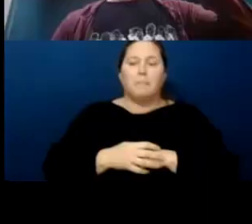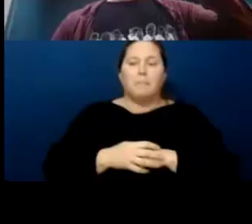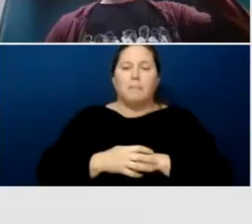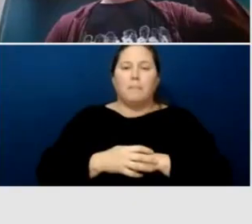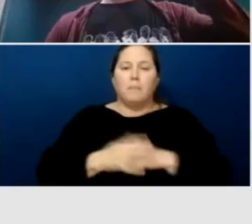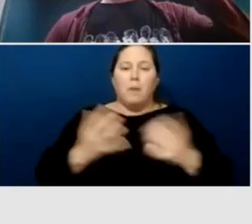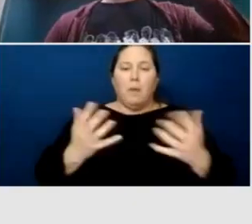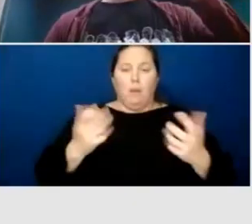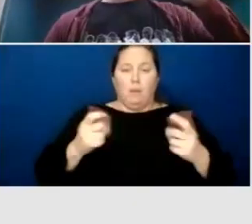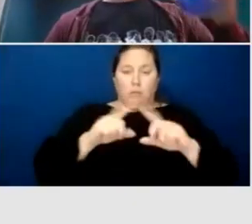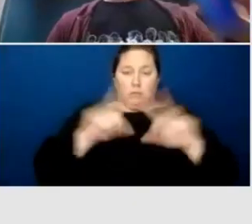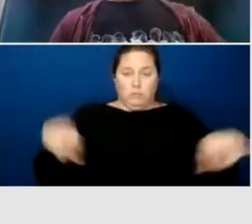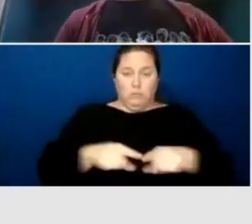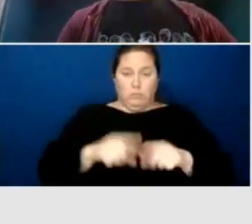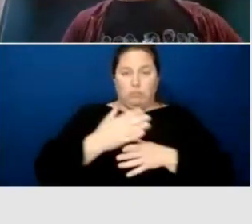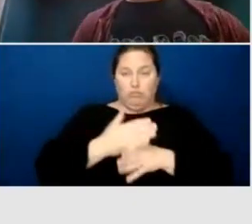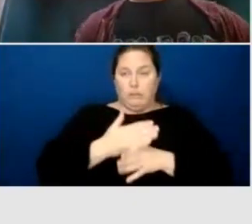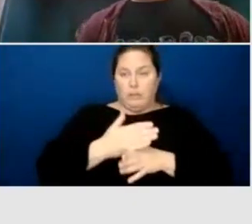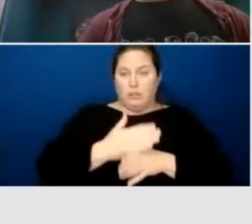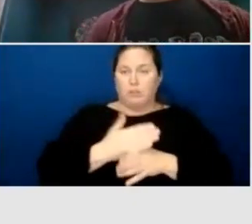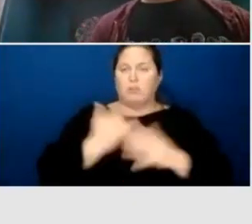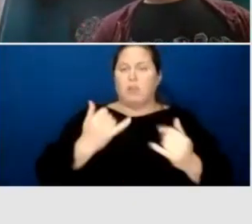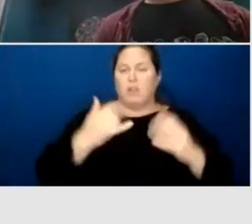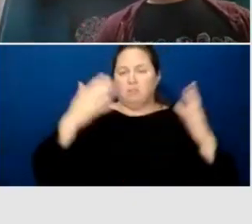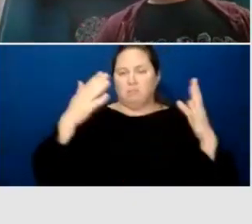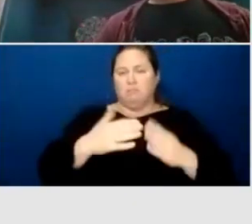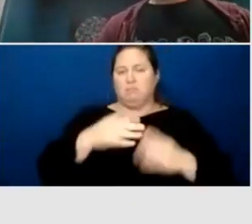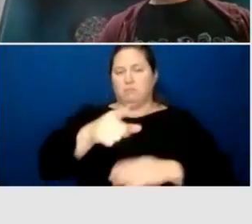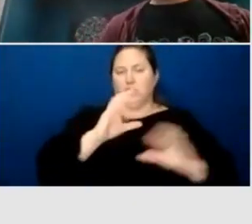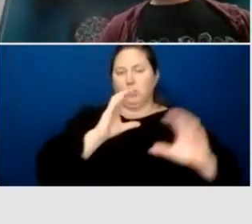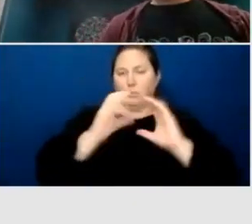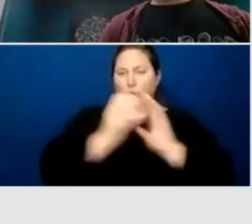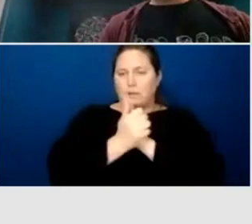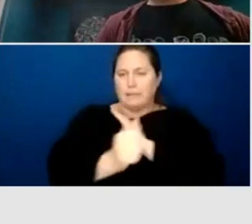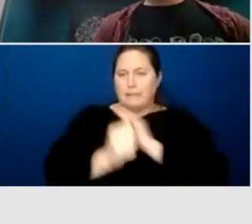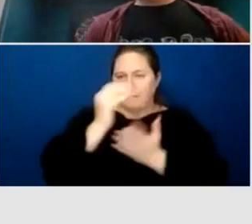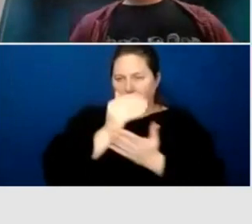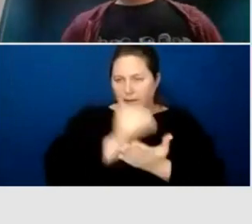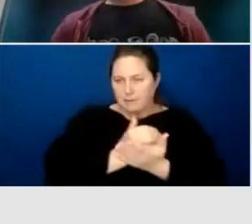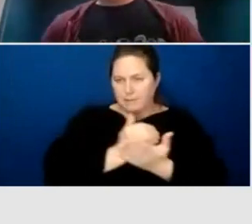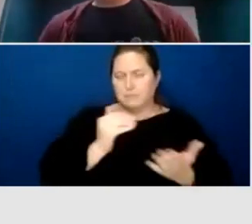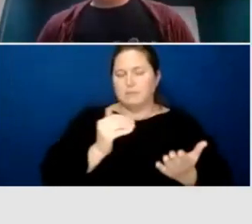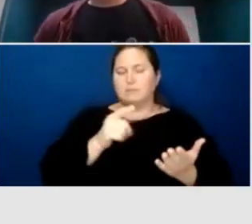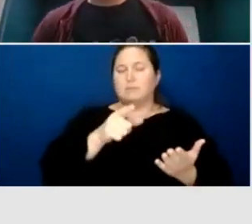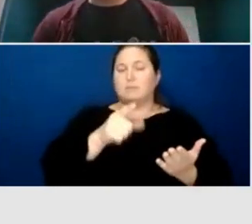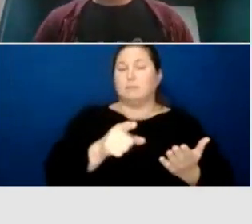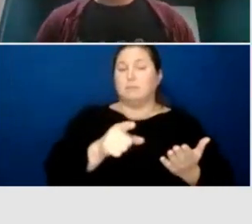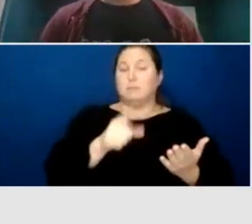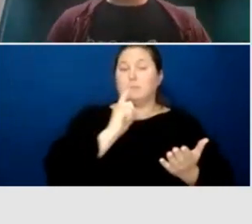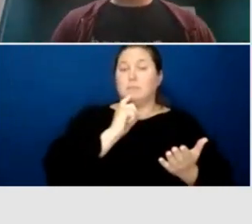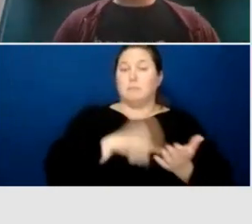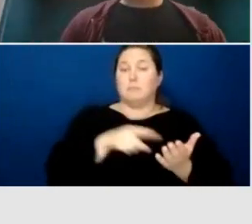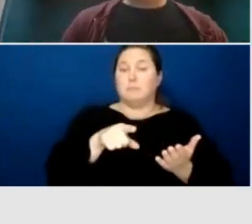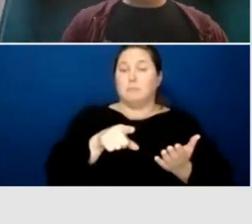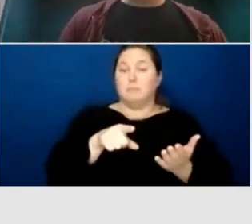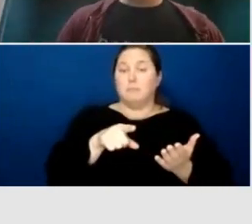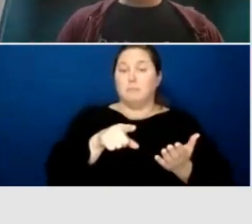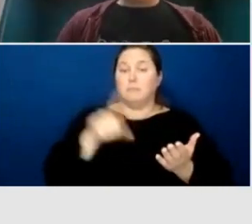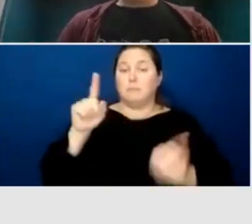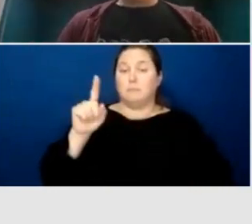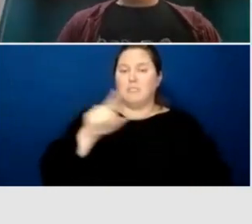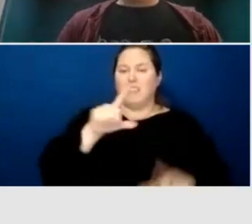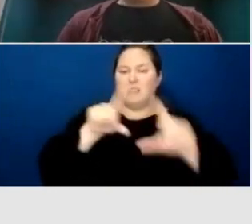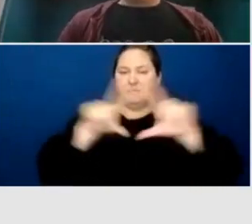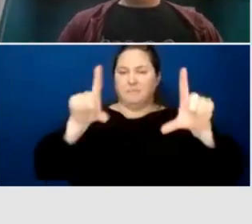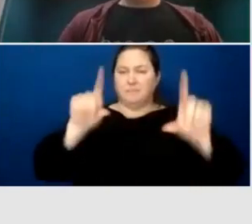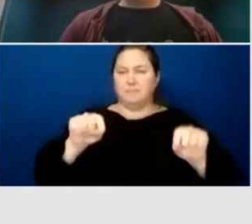a screen with you, and we're going to talk about a communication skill lesson together, a really quick one. and you'll notice a text message on the